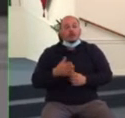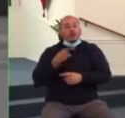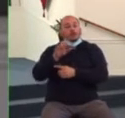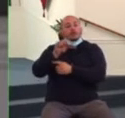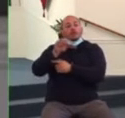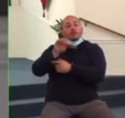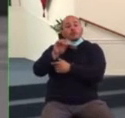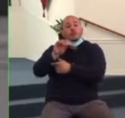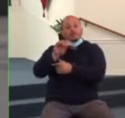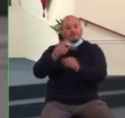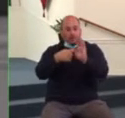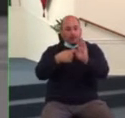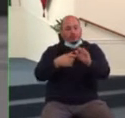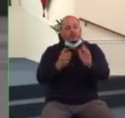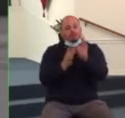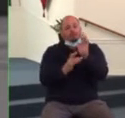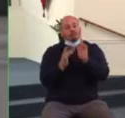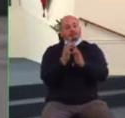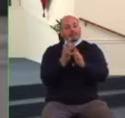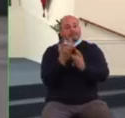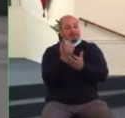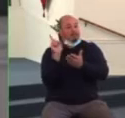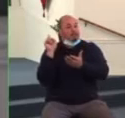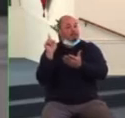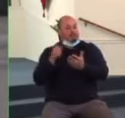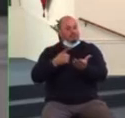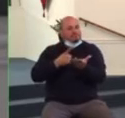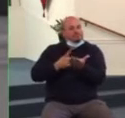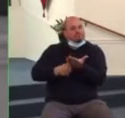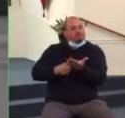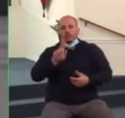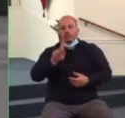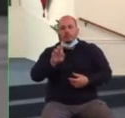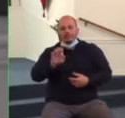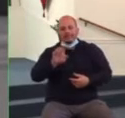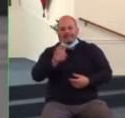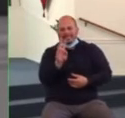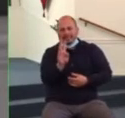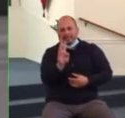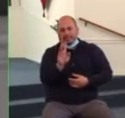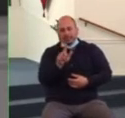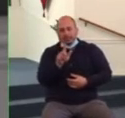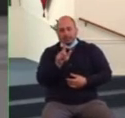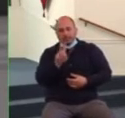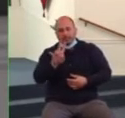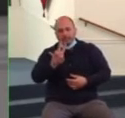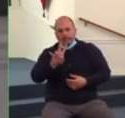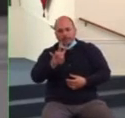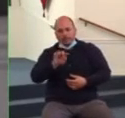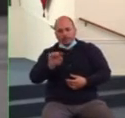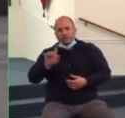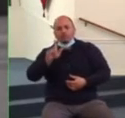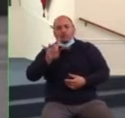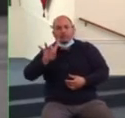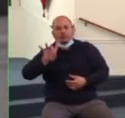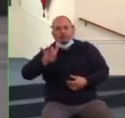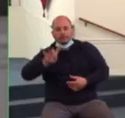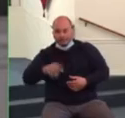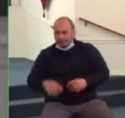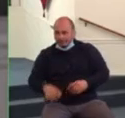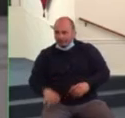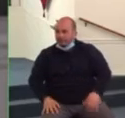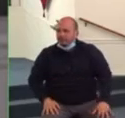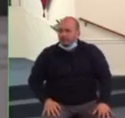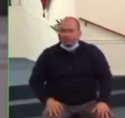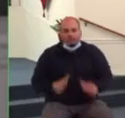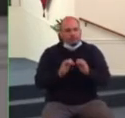verses 27 and 28, just as an example of how we deny ourselves, take up our cross, and follow Jesus. In that text last